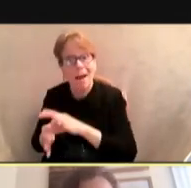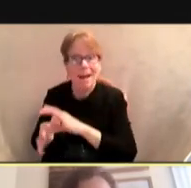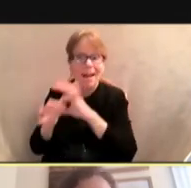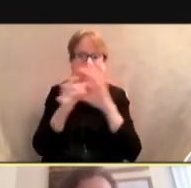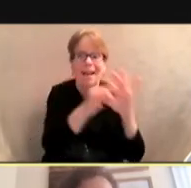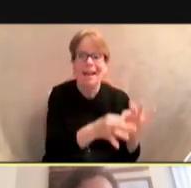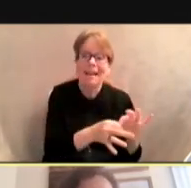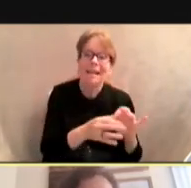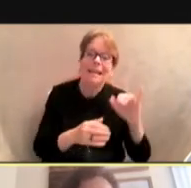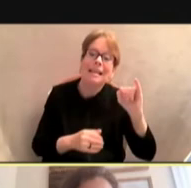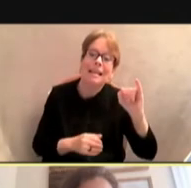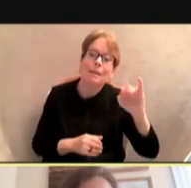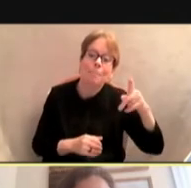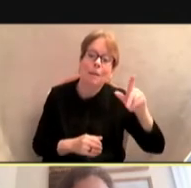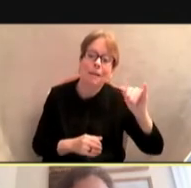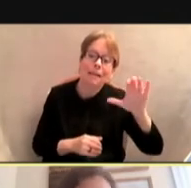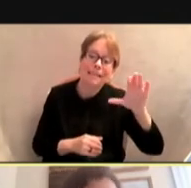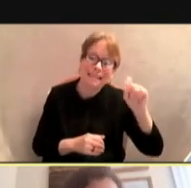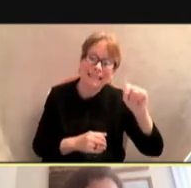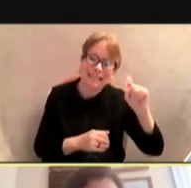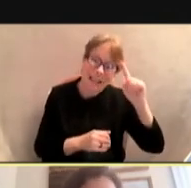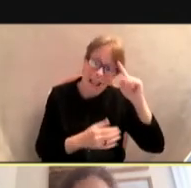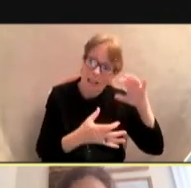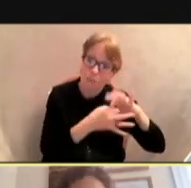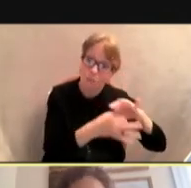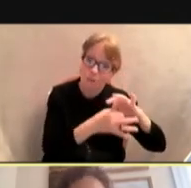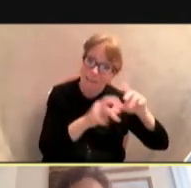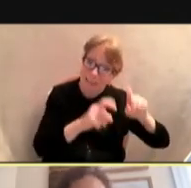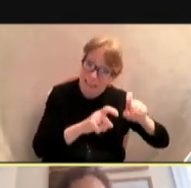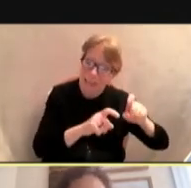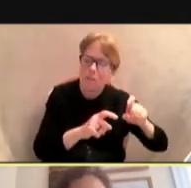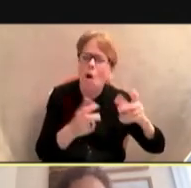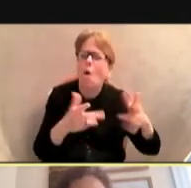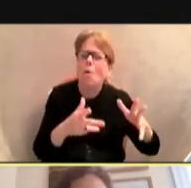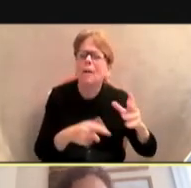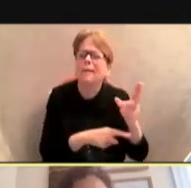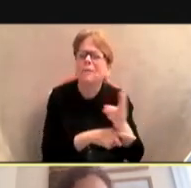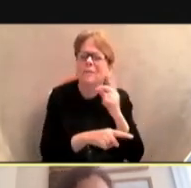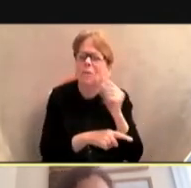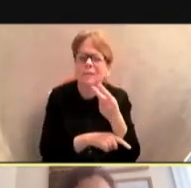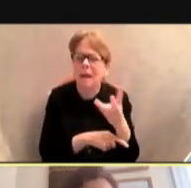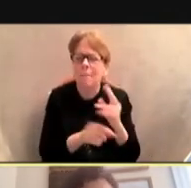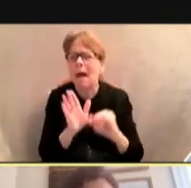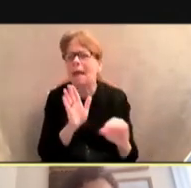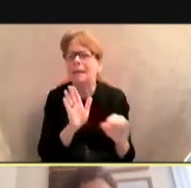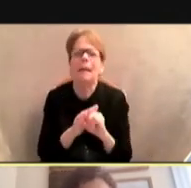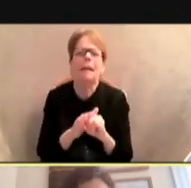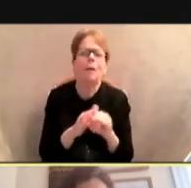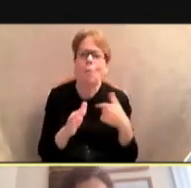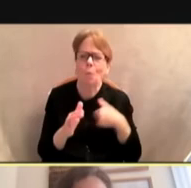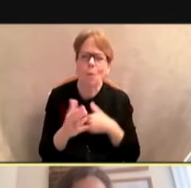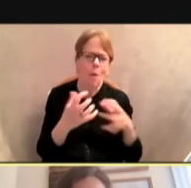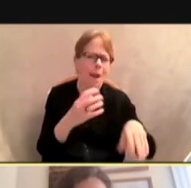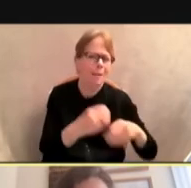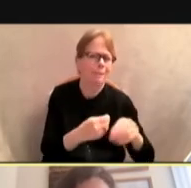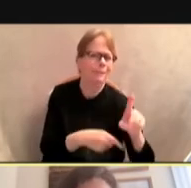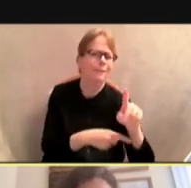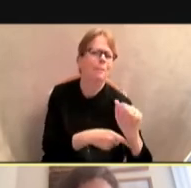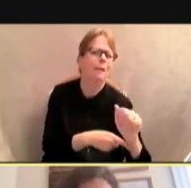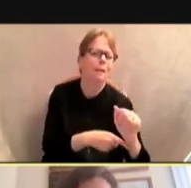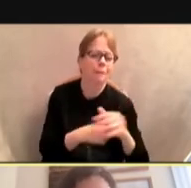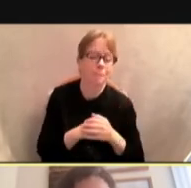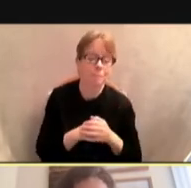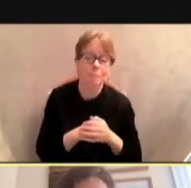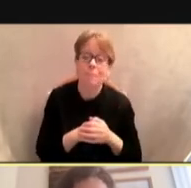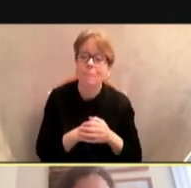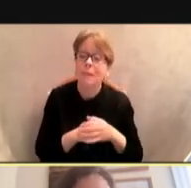test was already required for some identity aspects, and we advocated to include disability. Community organization